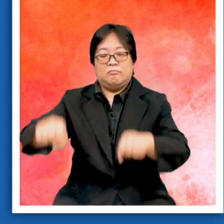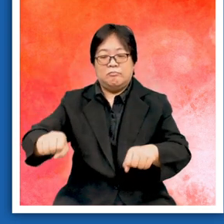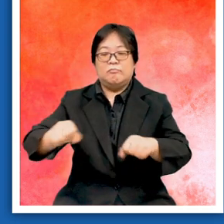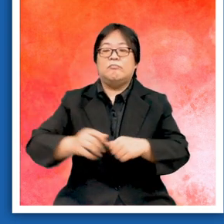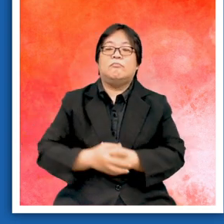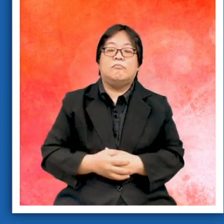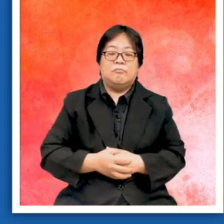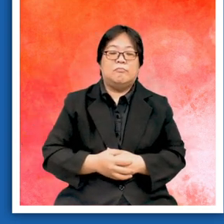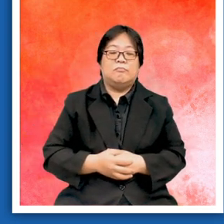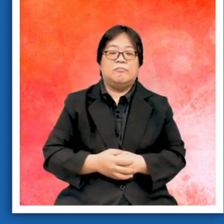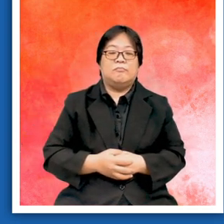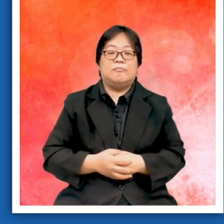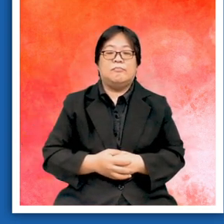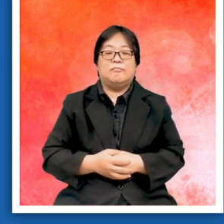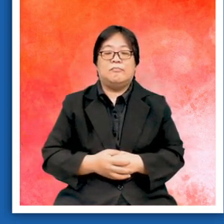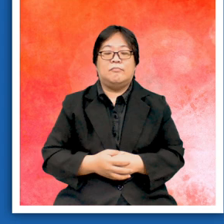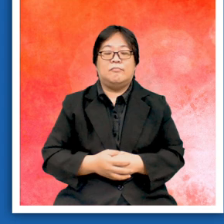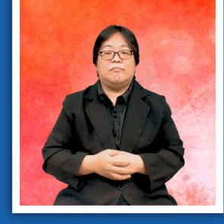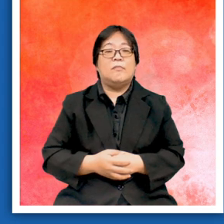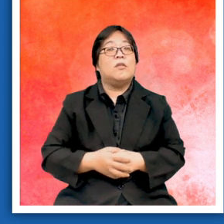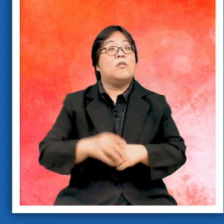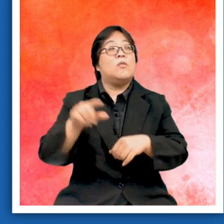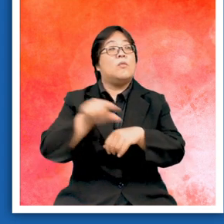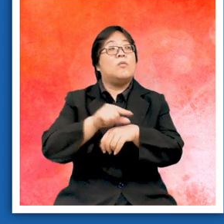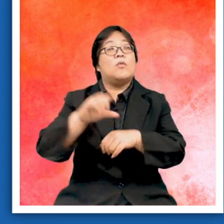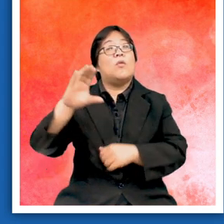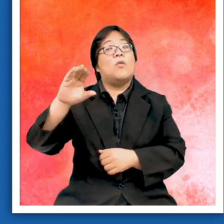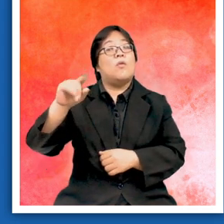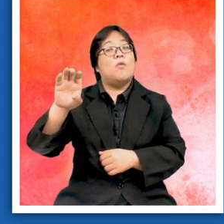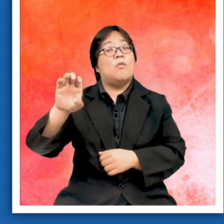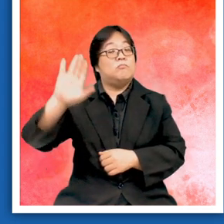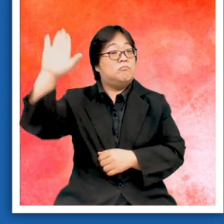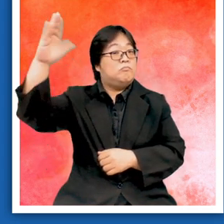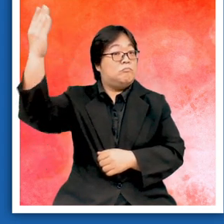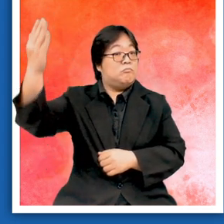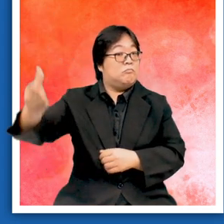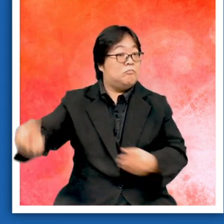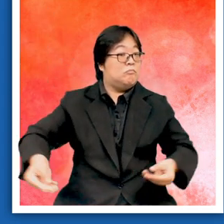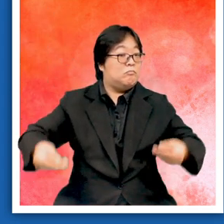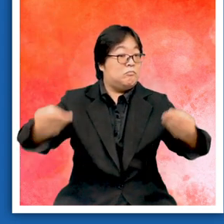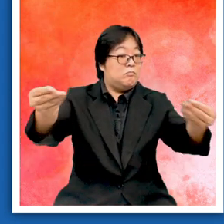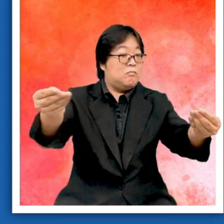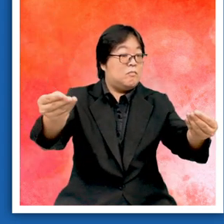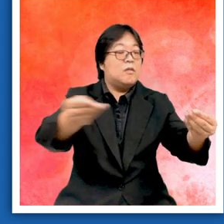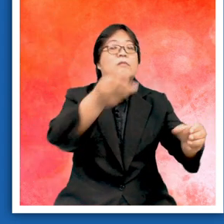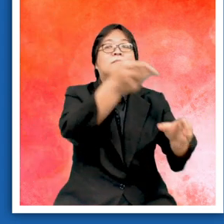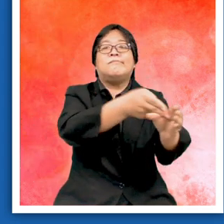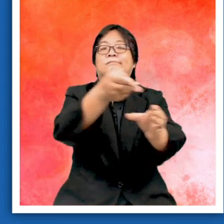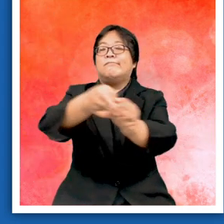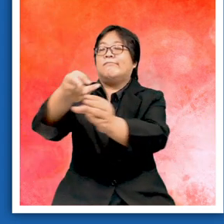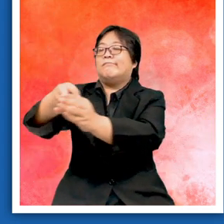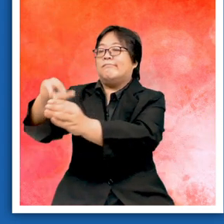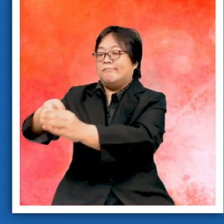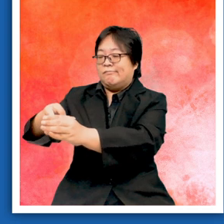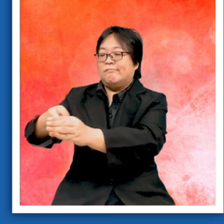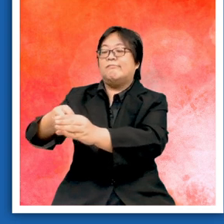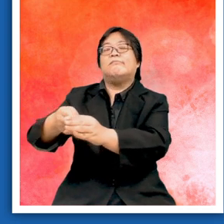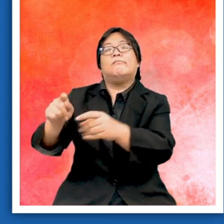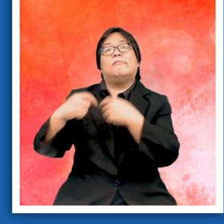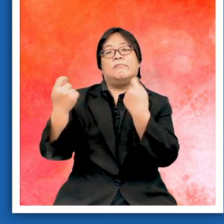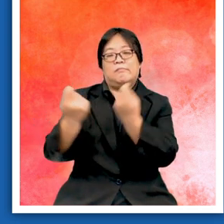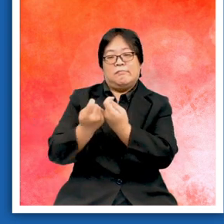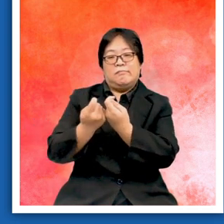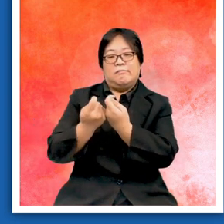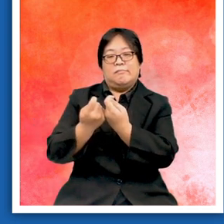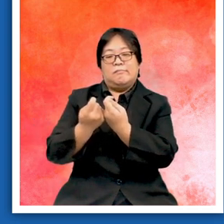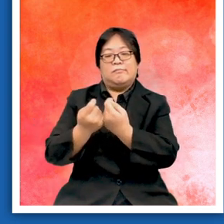by using the code given by your lecturer, you can also join the team by putting in the code and